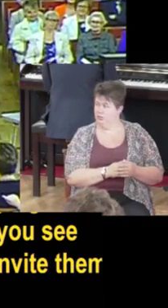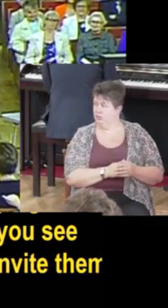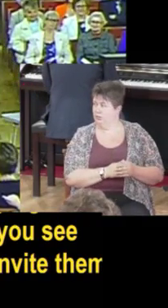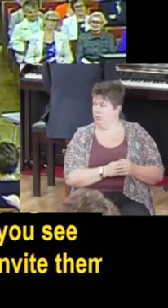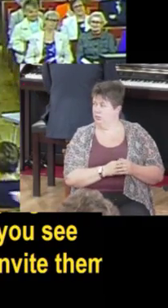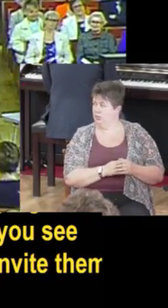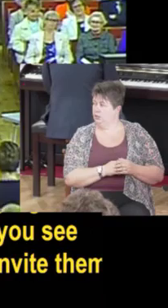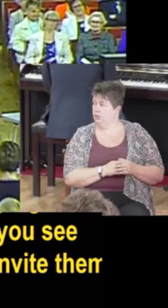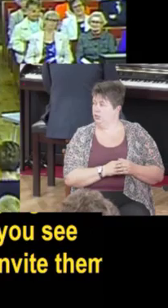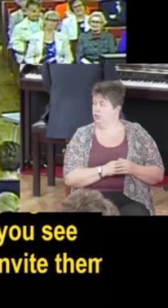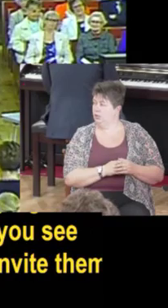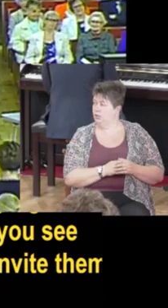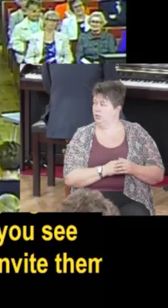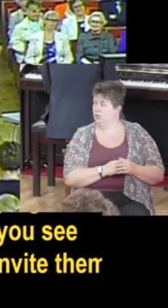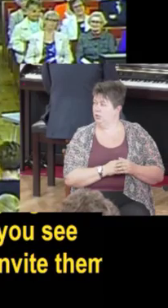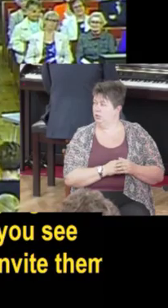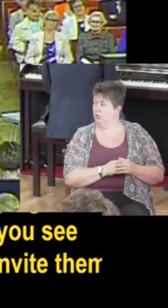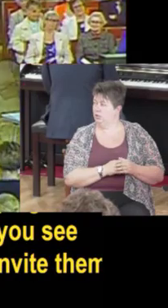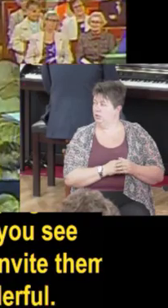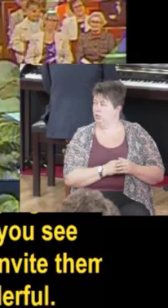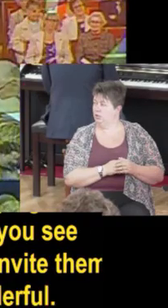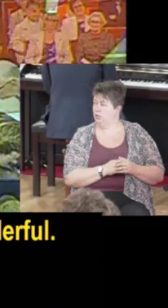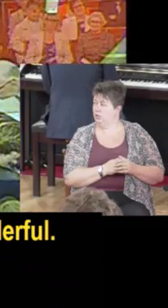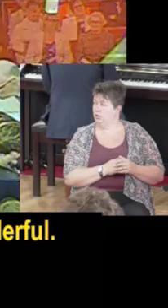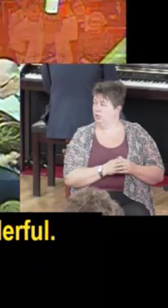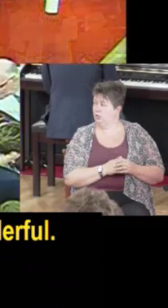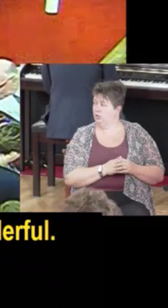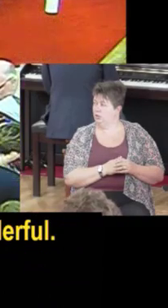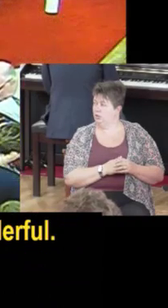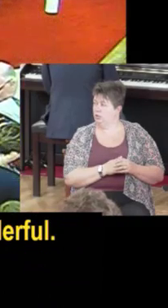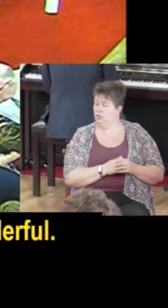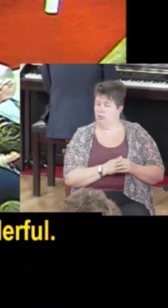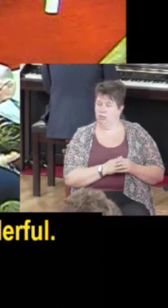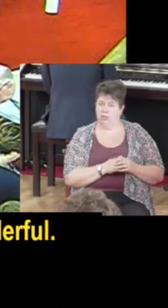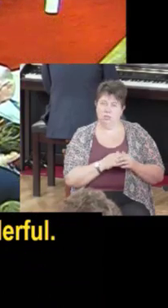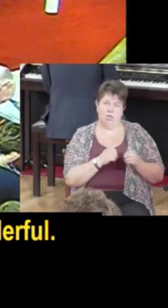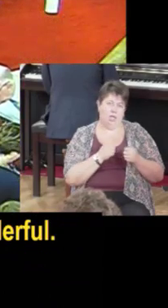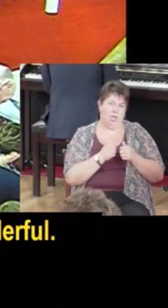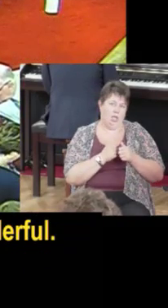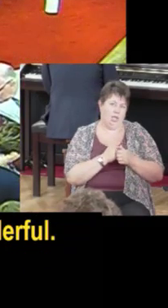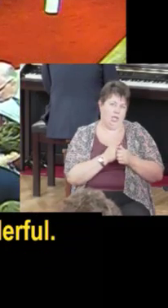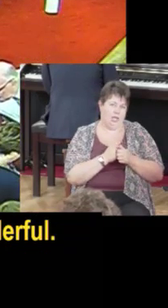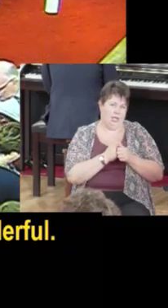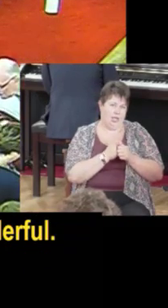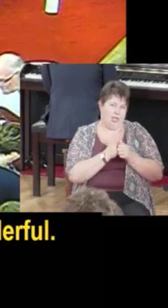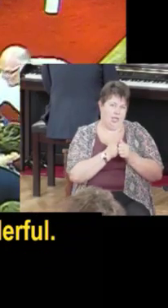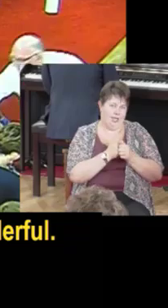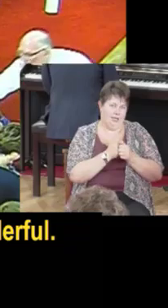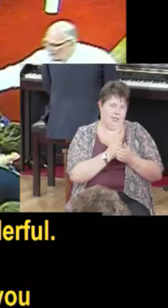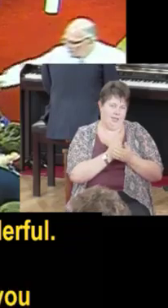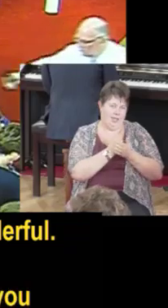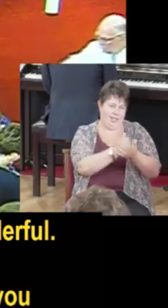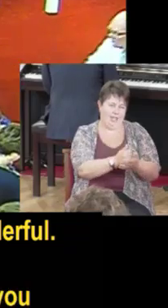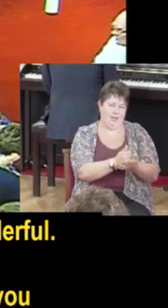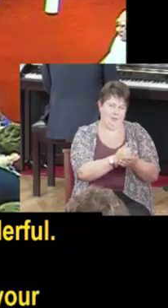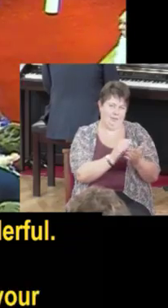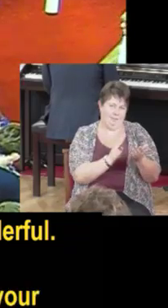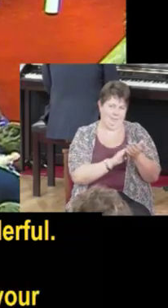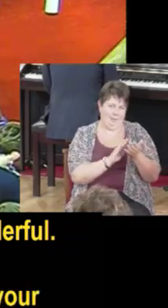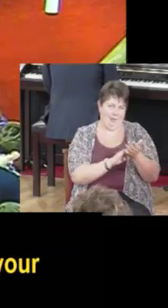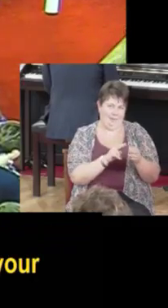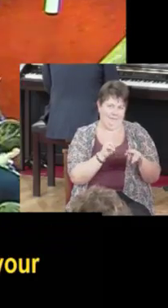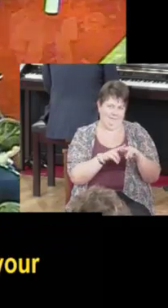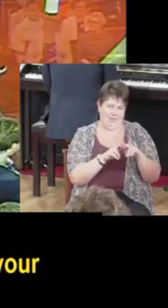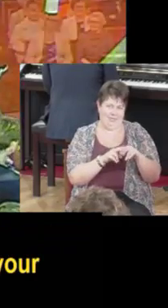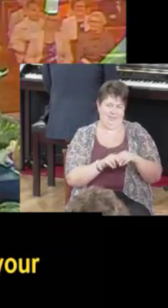have you got something? Help your mother and father. What was that, sorry? Help your mother and father. Very good. Help